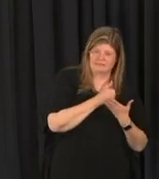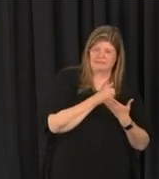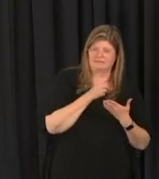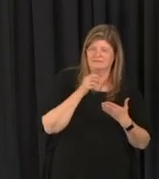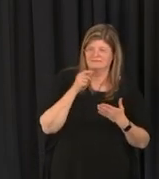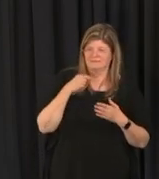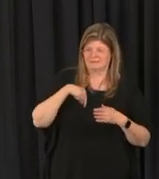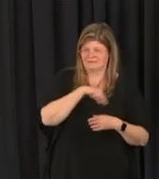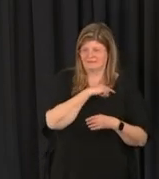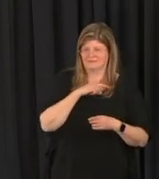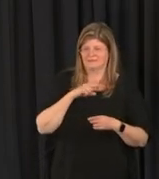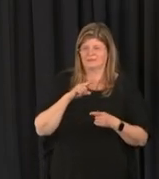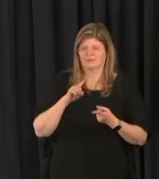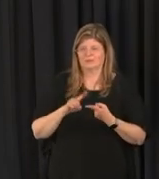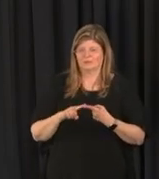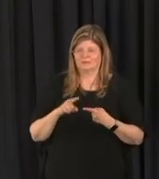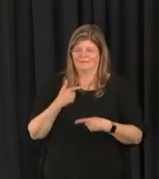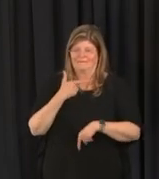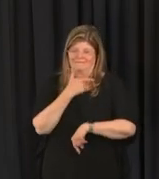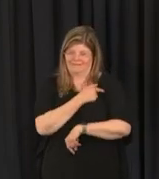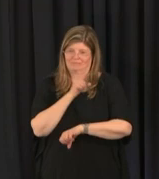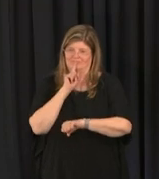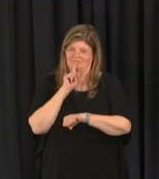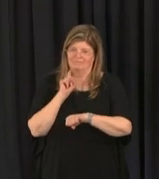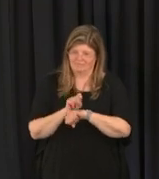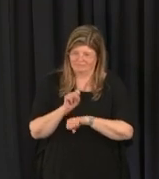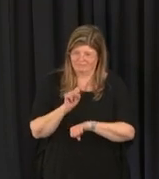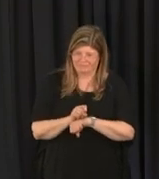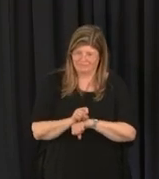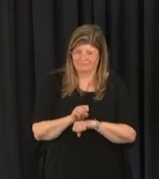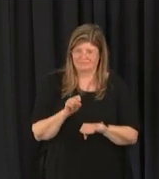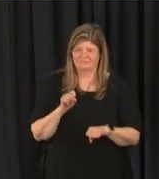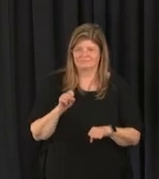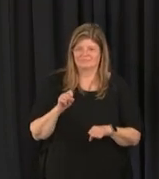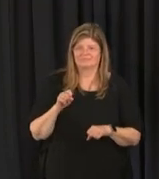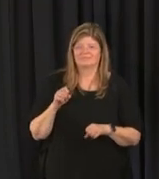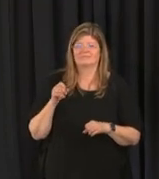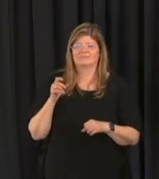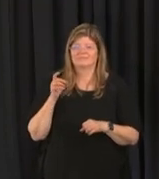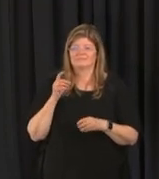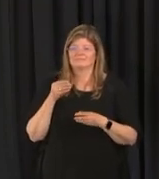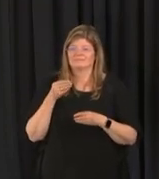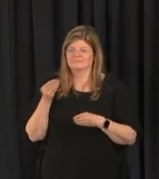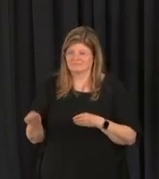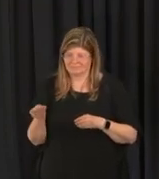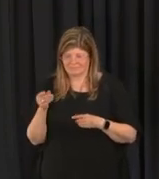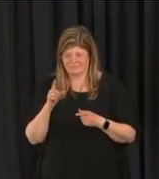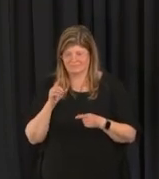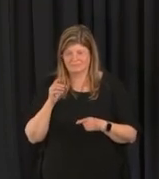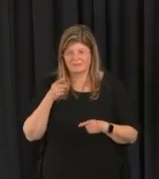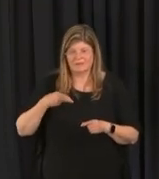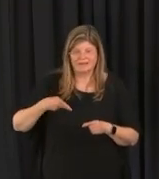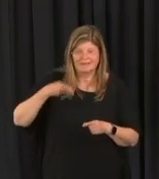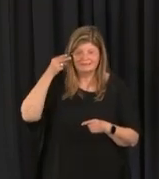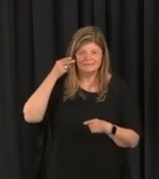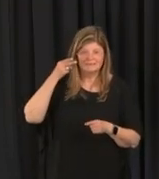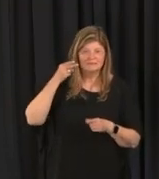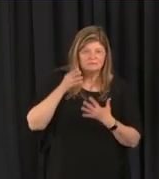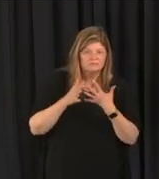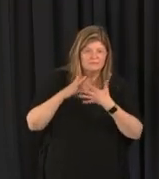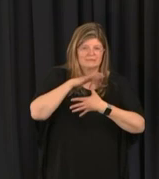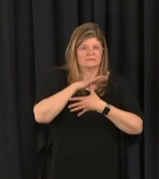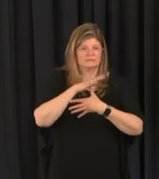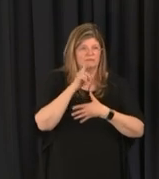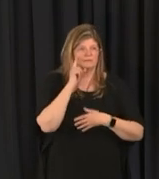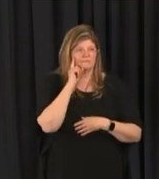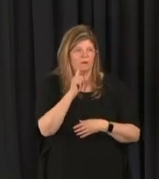ensure that we are vaccinating, actually getting doses into the arms of people who we've considered to be at the highest priority for